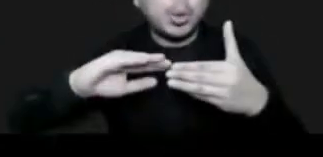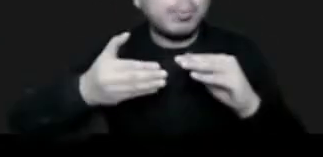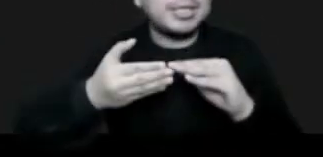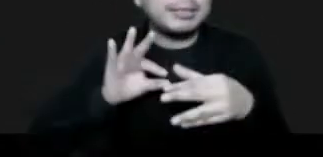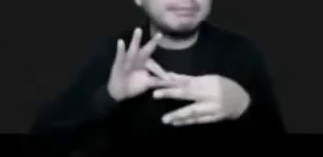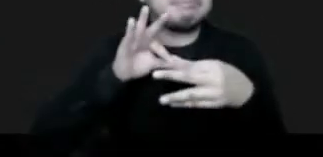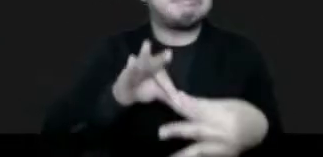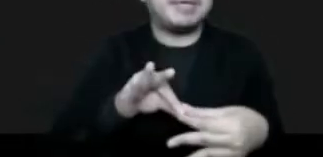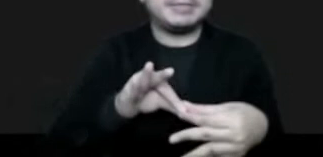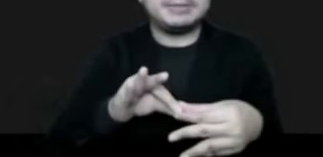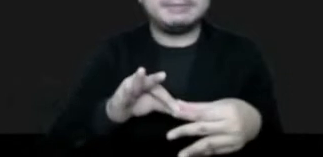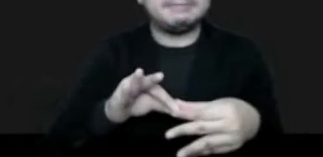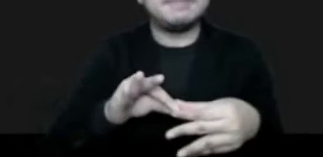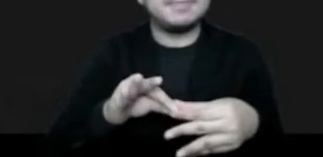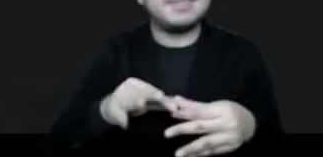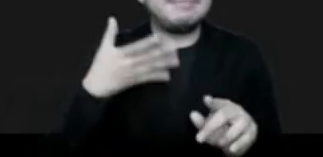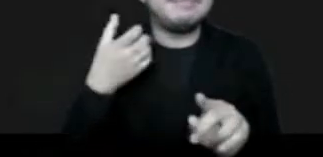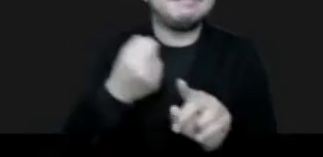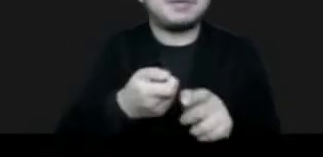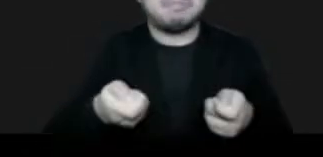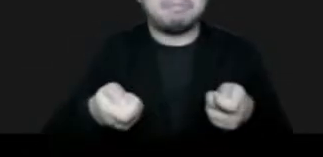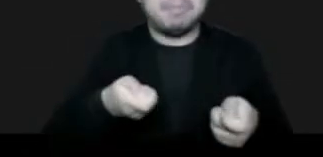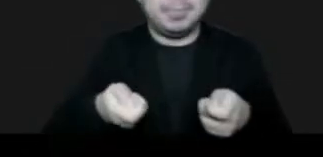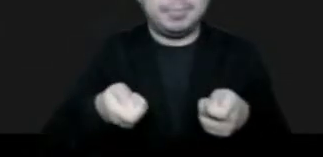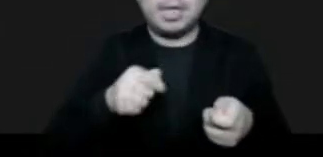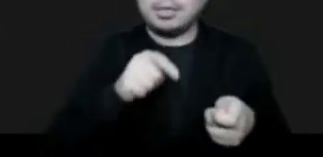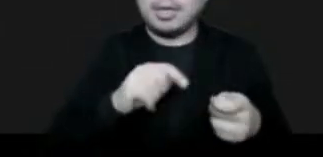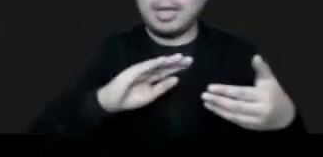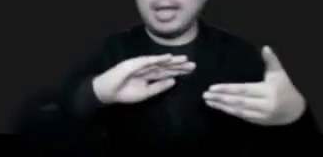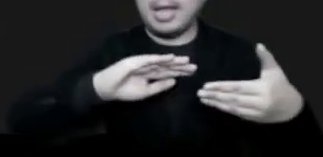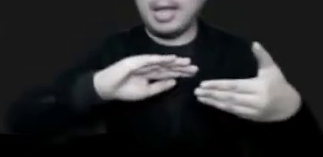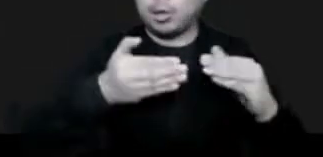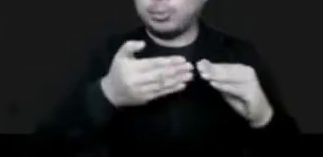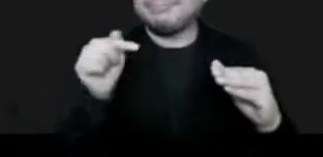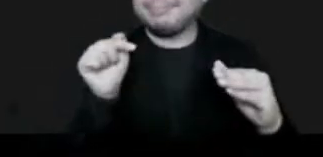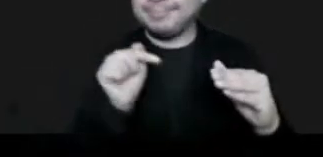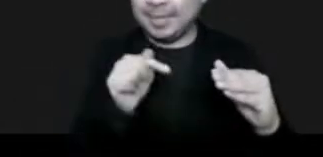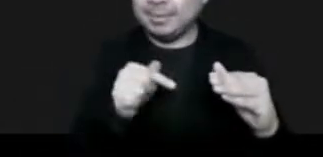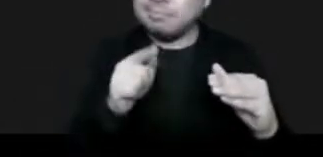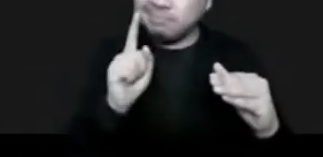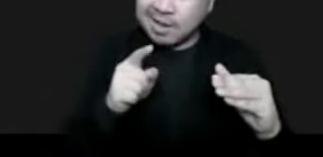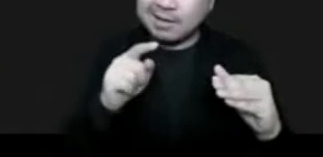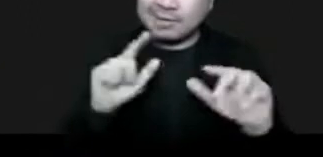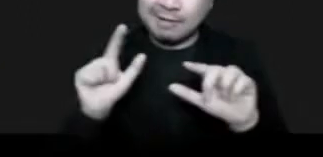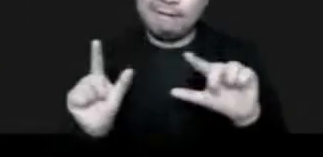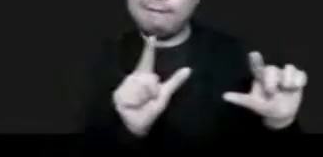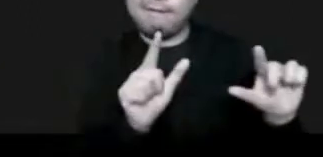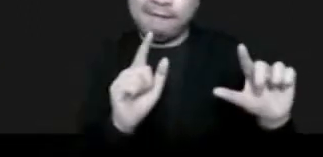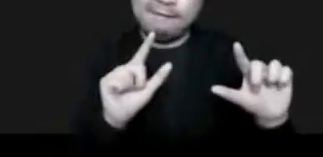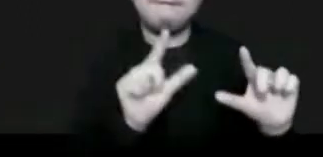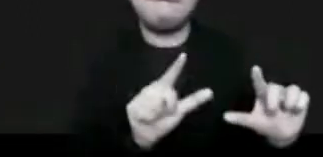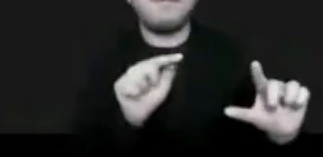community. The community should be at the center of disaster risk management. And this we are doing through